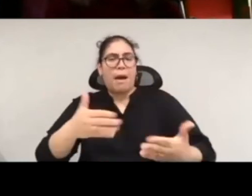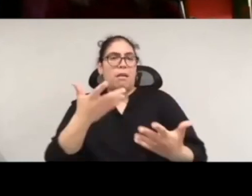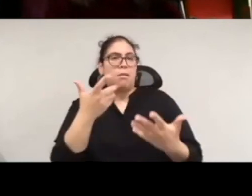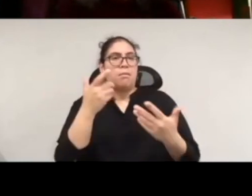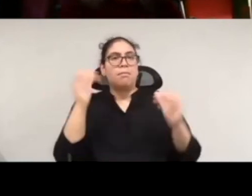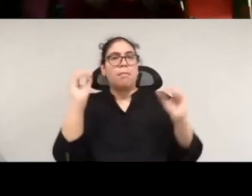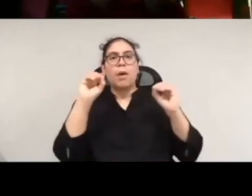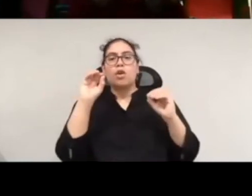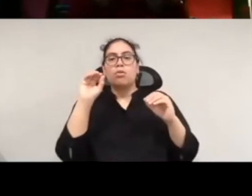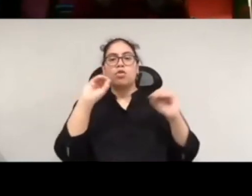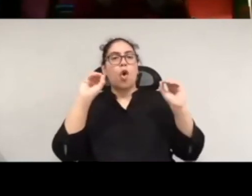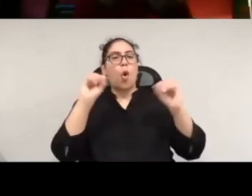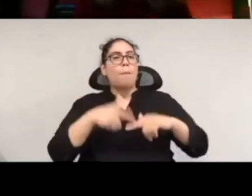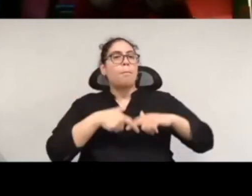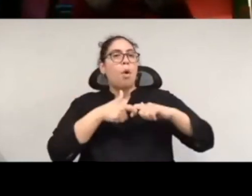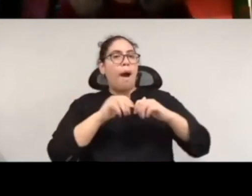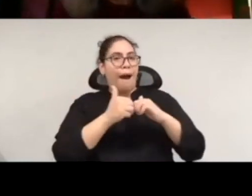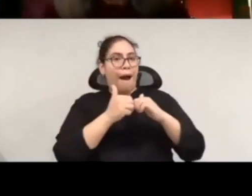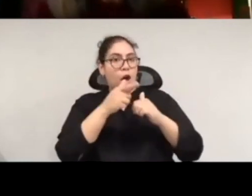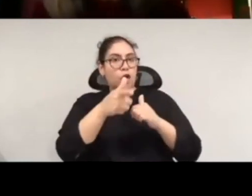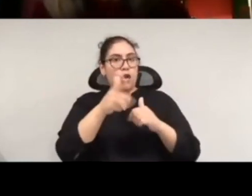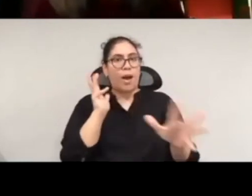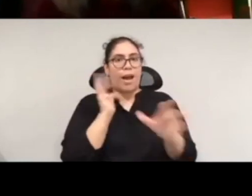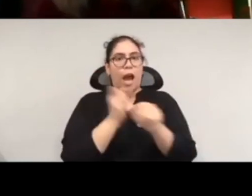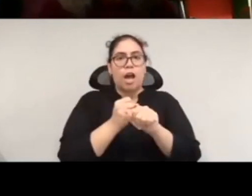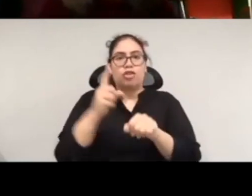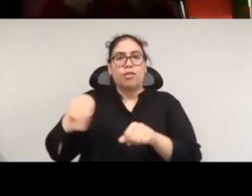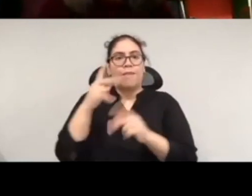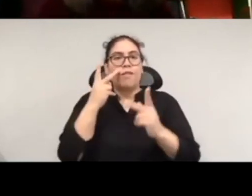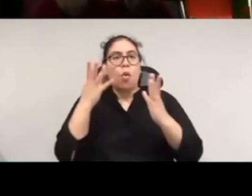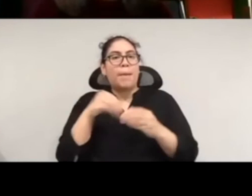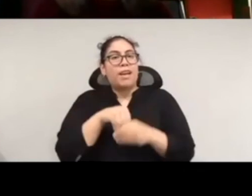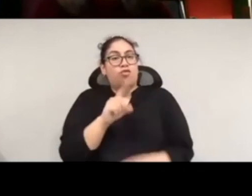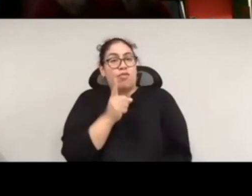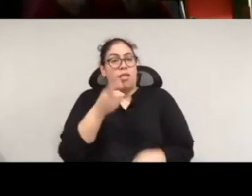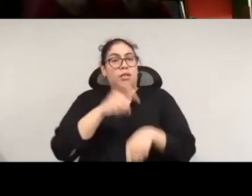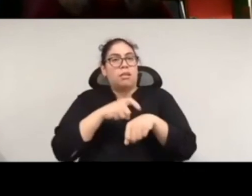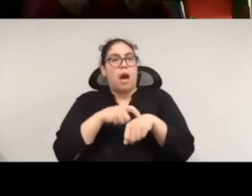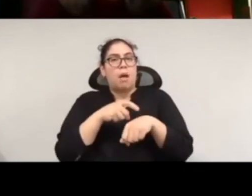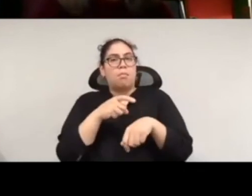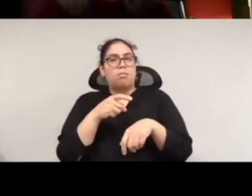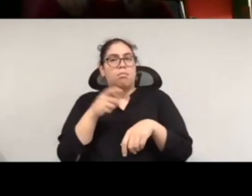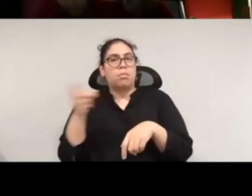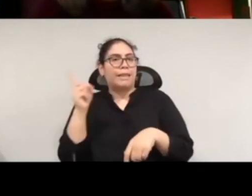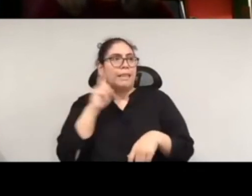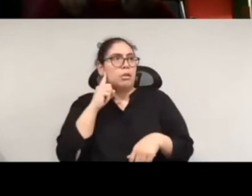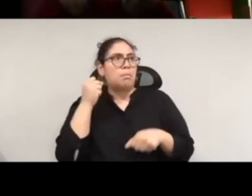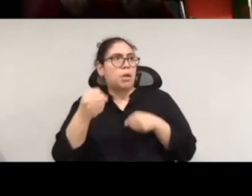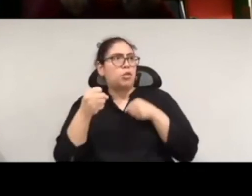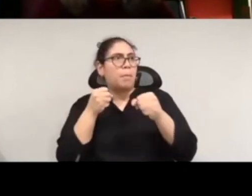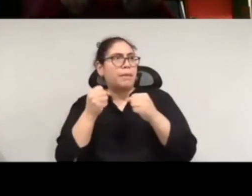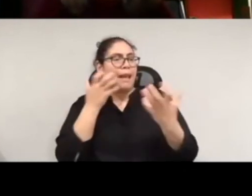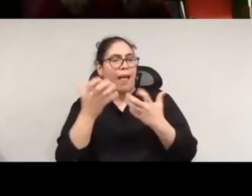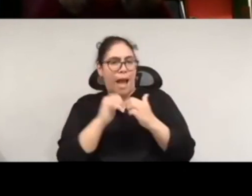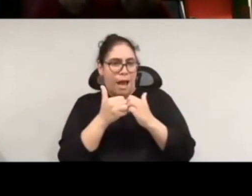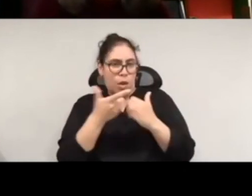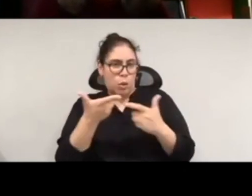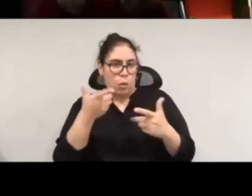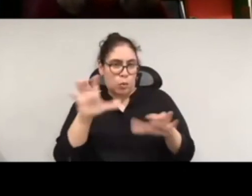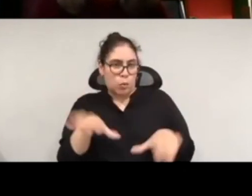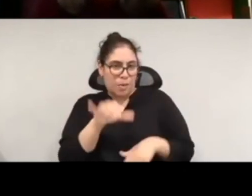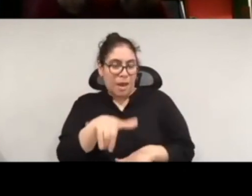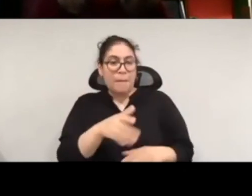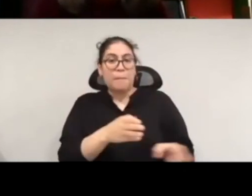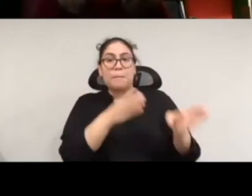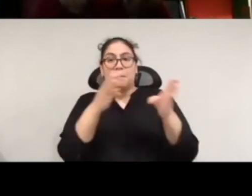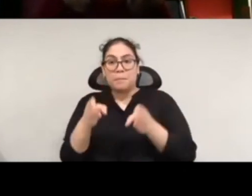of pause. How do you catch the viewers up in real time, punches thrown and yelling? And then Courtney asks a similar question.